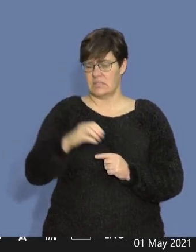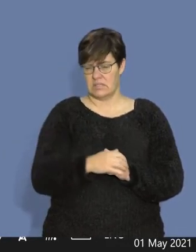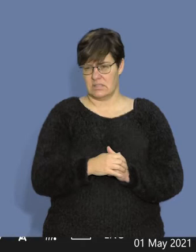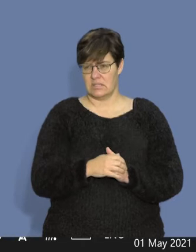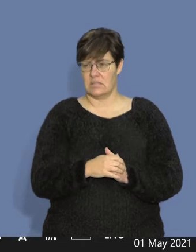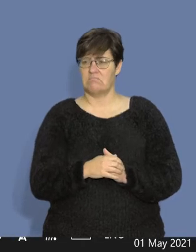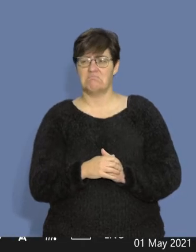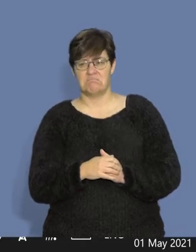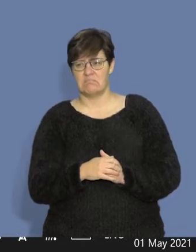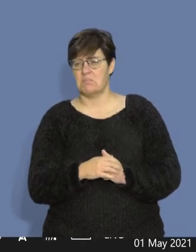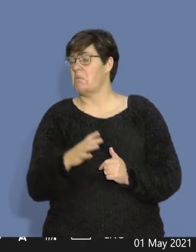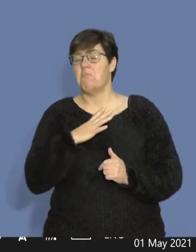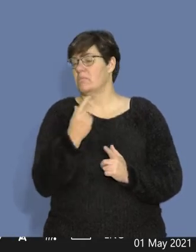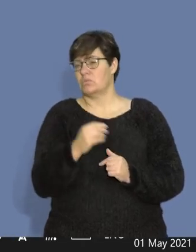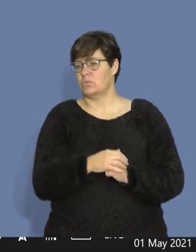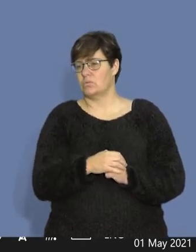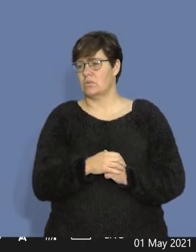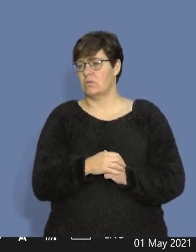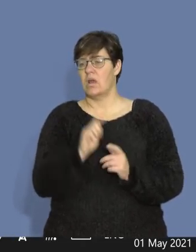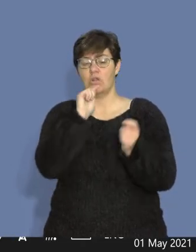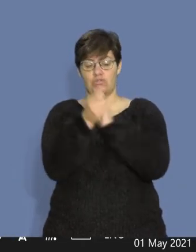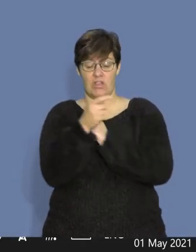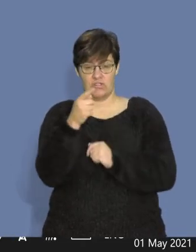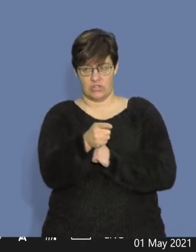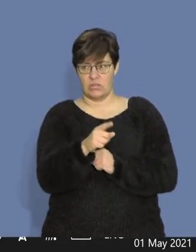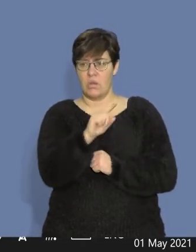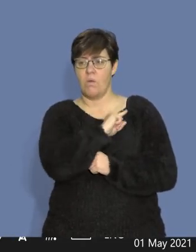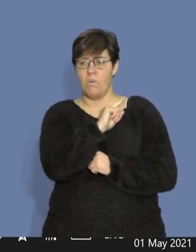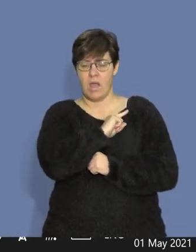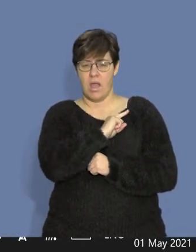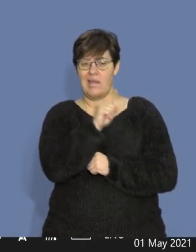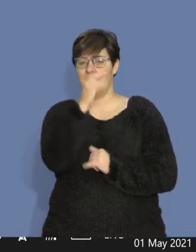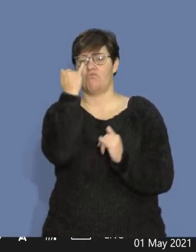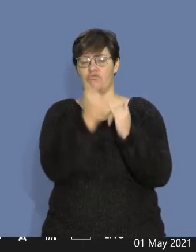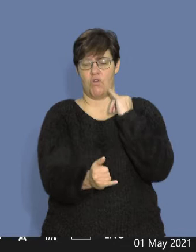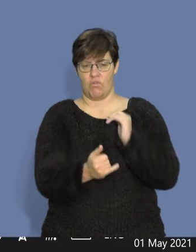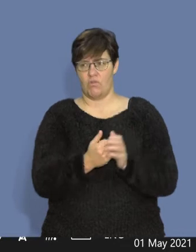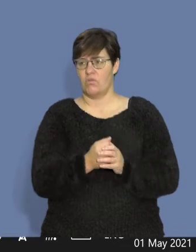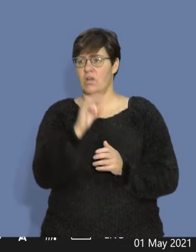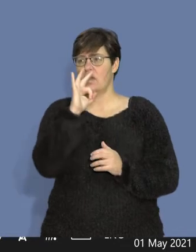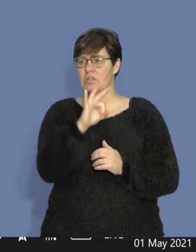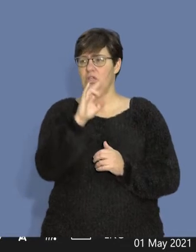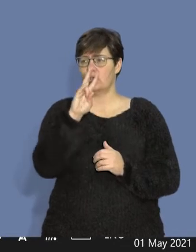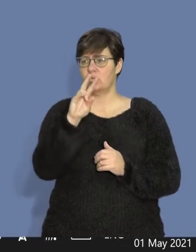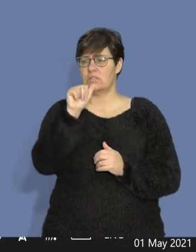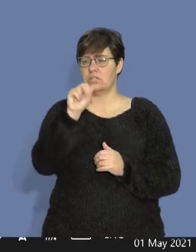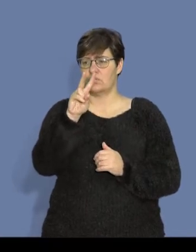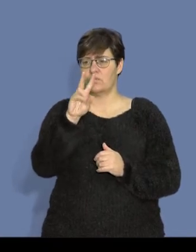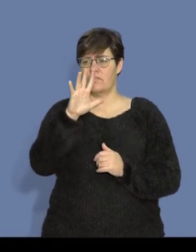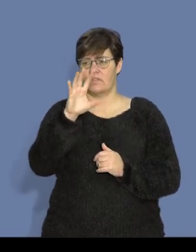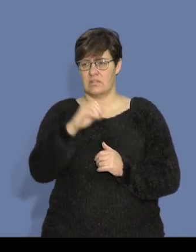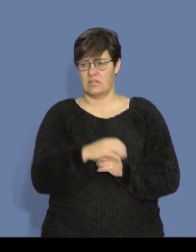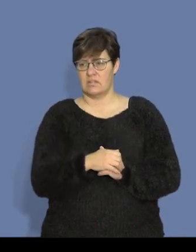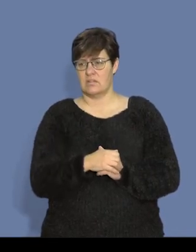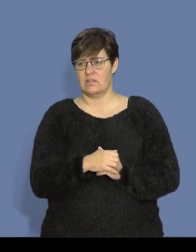326250. Okay, so all that we do now is we change that figure, because this figure now is incorrect. It's 326250.